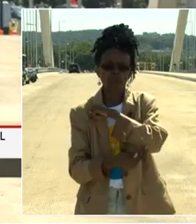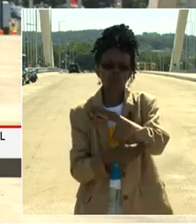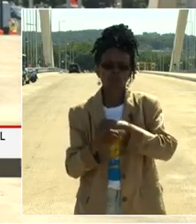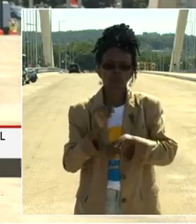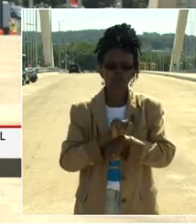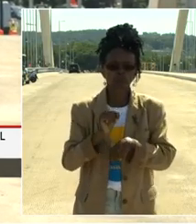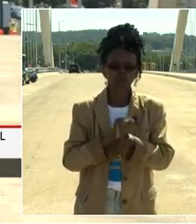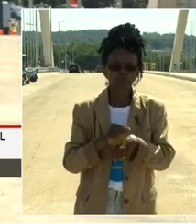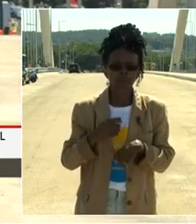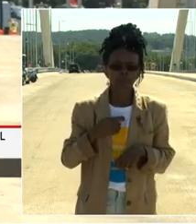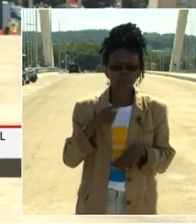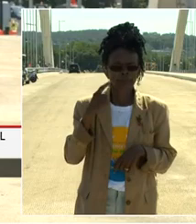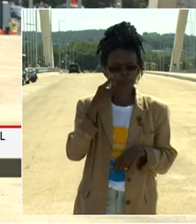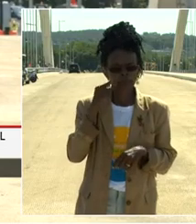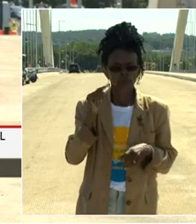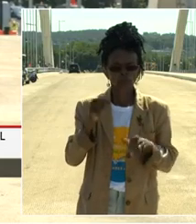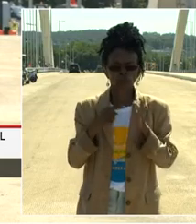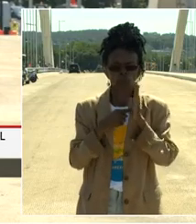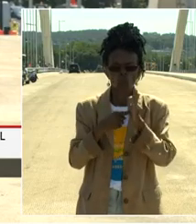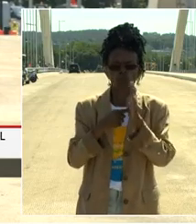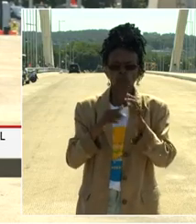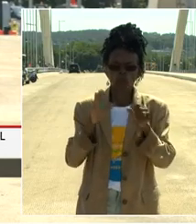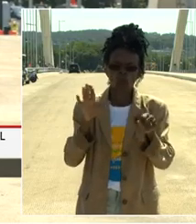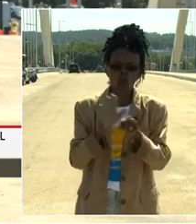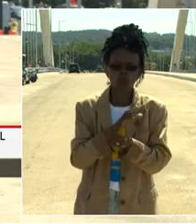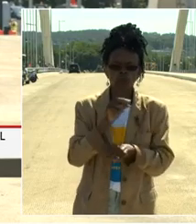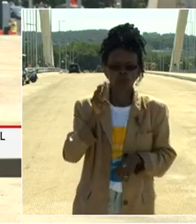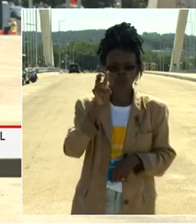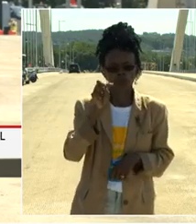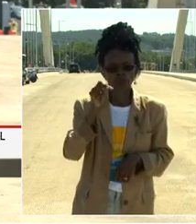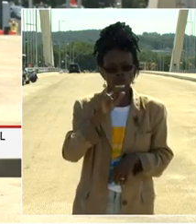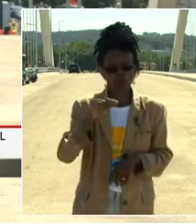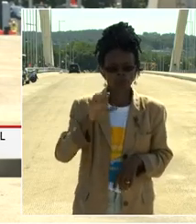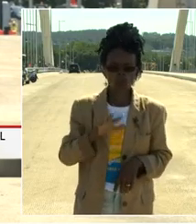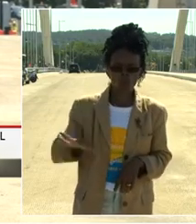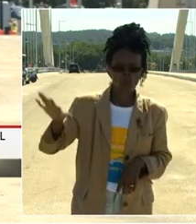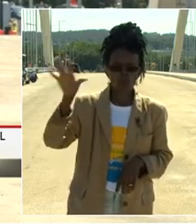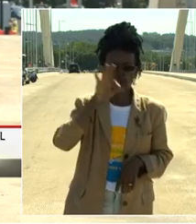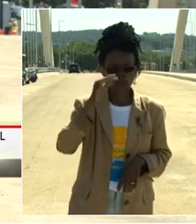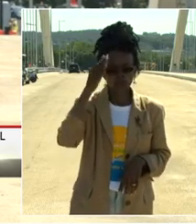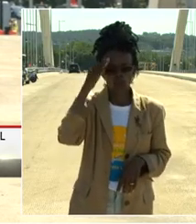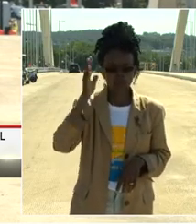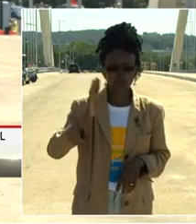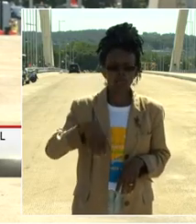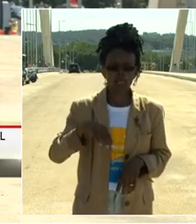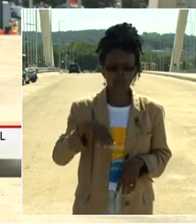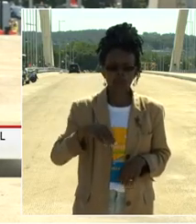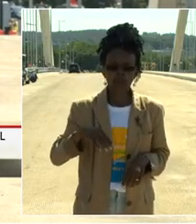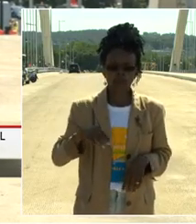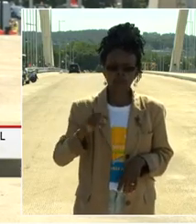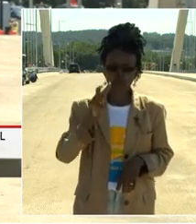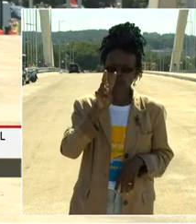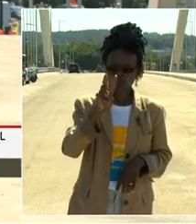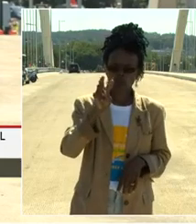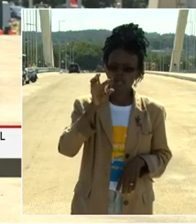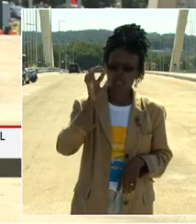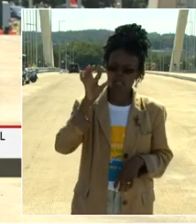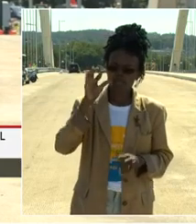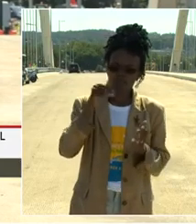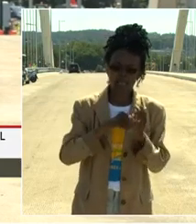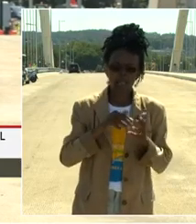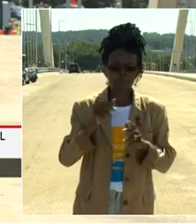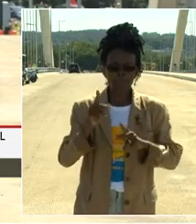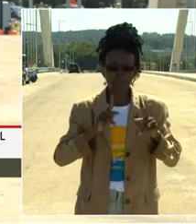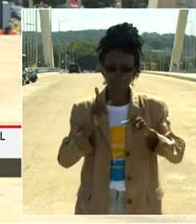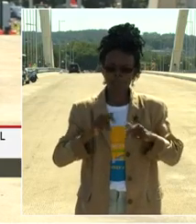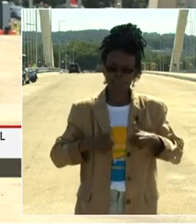whole country. We know that 200 D.C. residents were hired to build this bridge. 45 minority